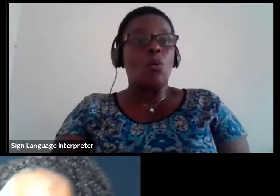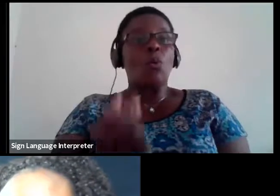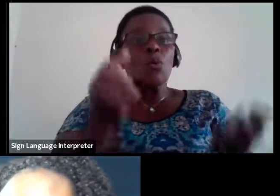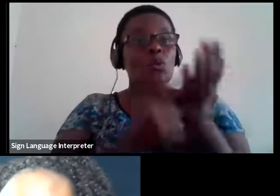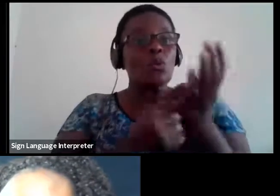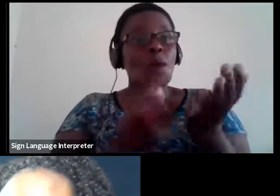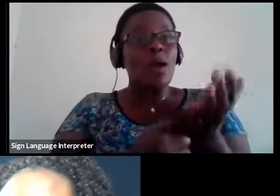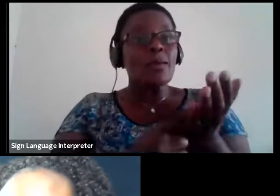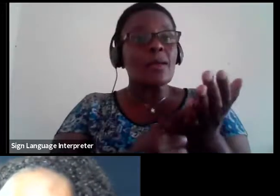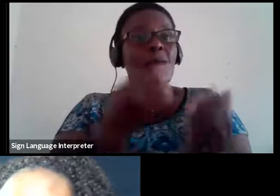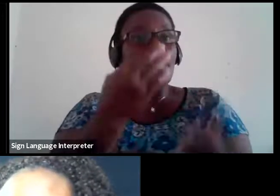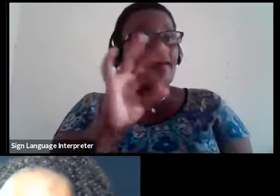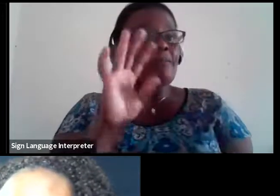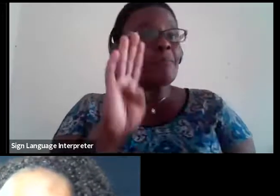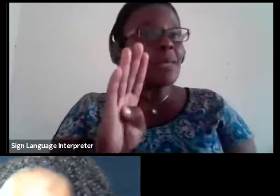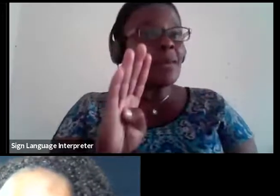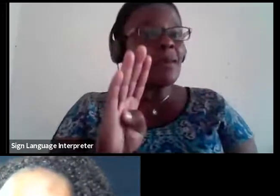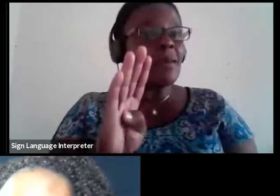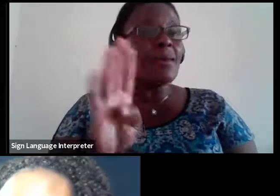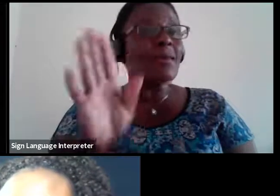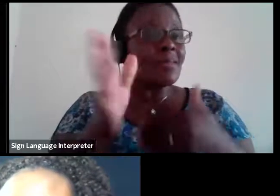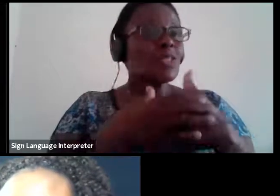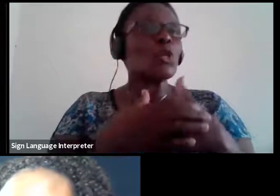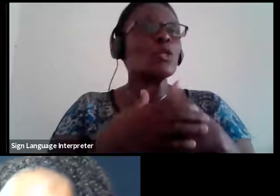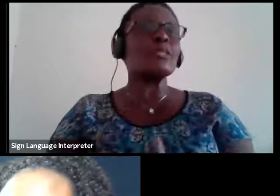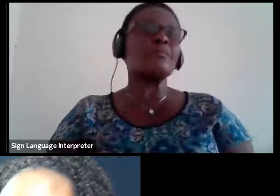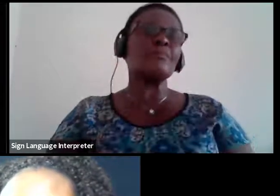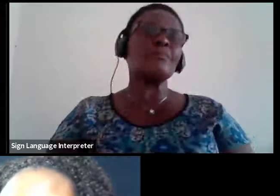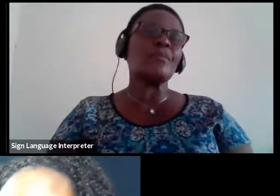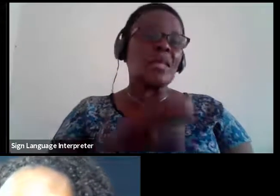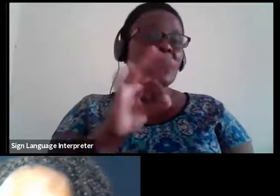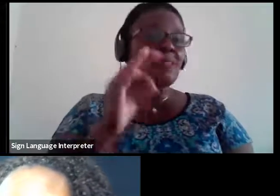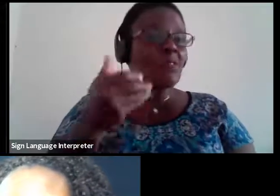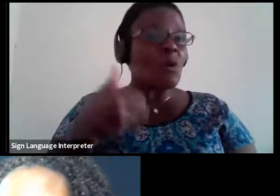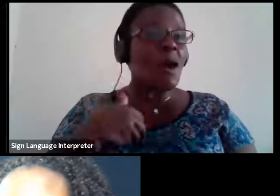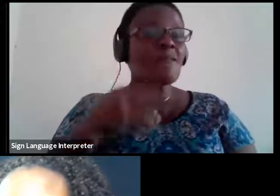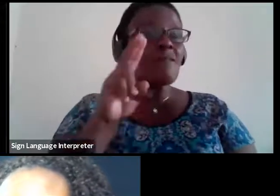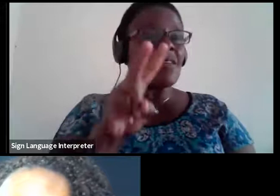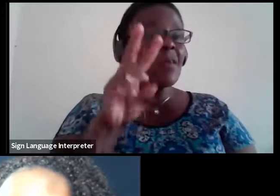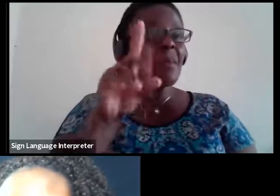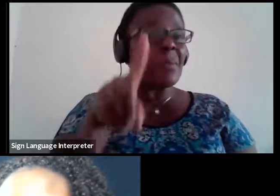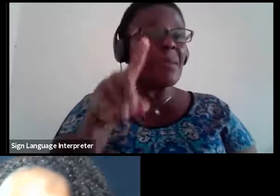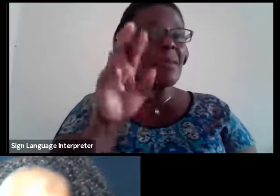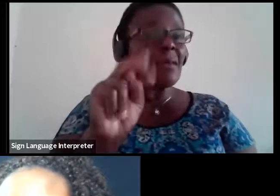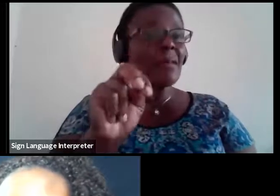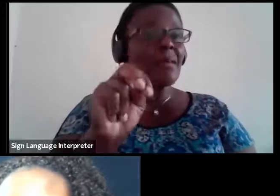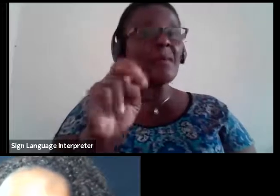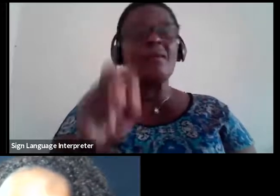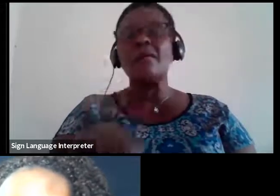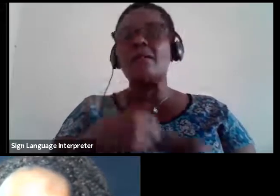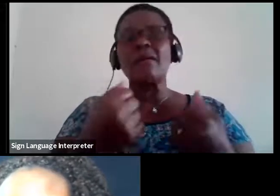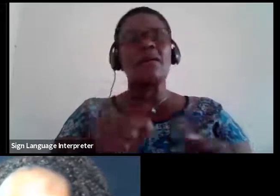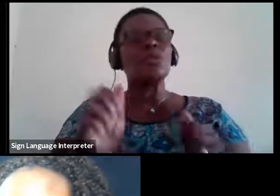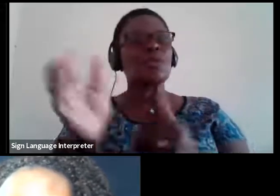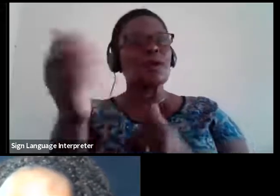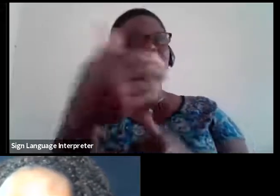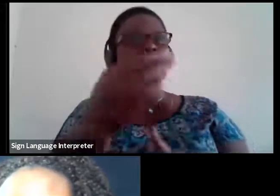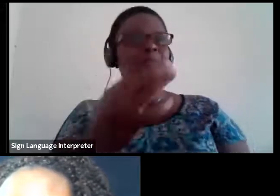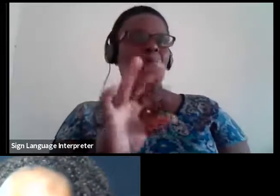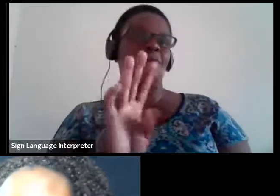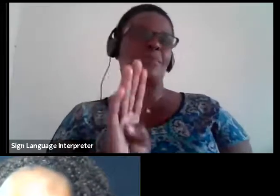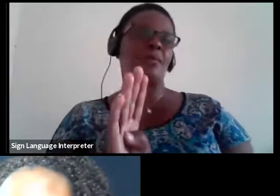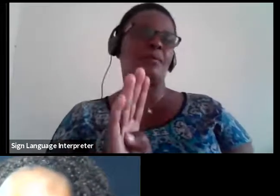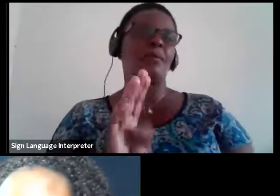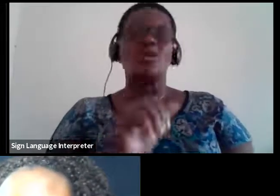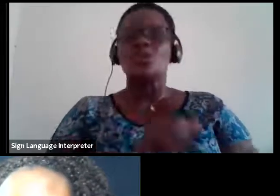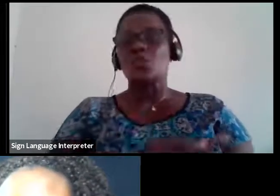Facebook is still blocked. If you don't have a VPN, you can't access it. So for me, the collaboration between the Nigerians